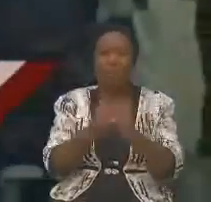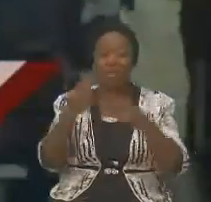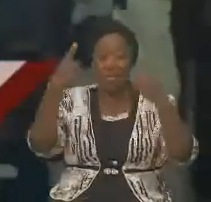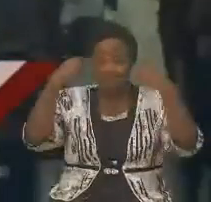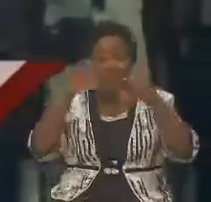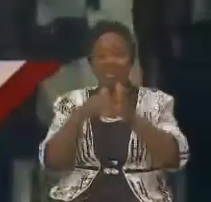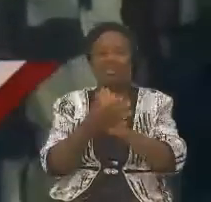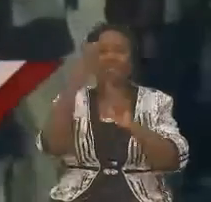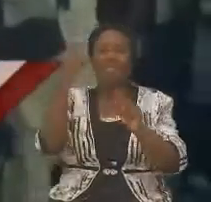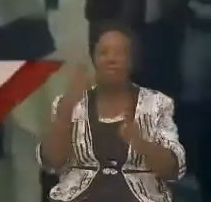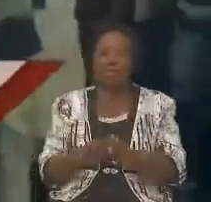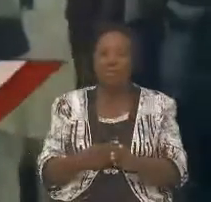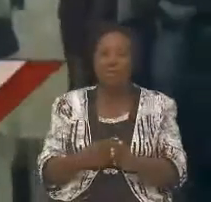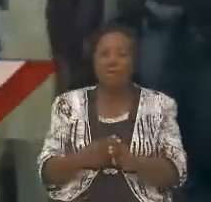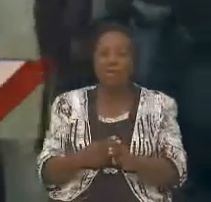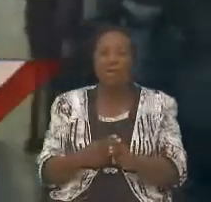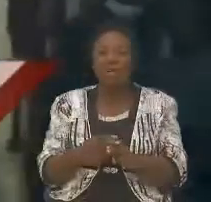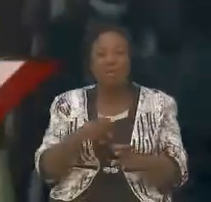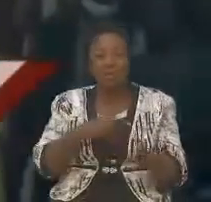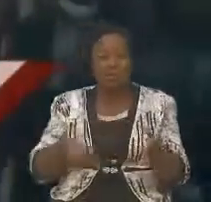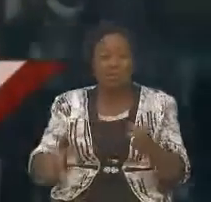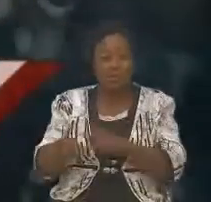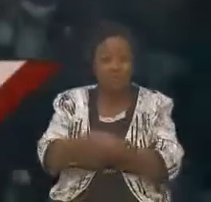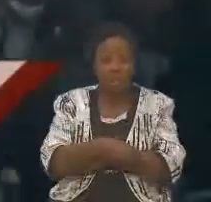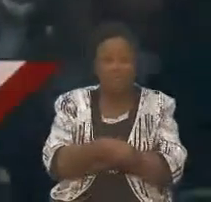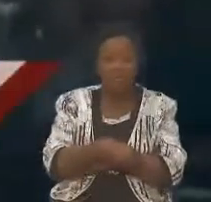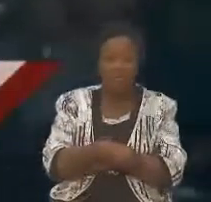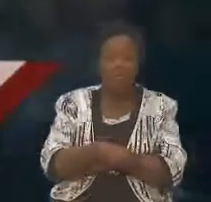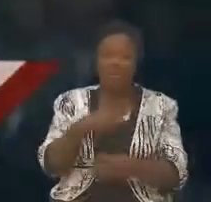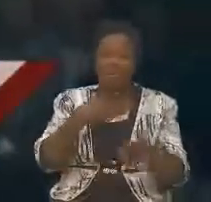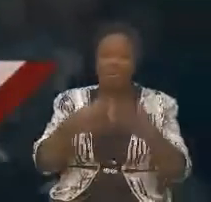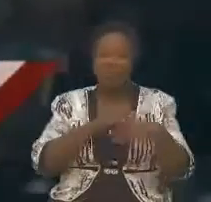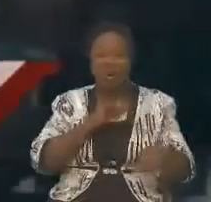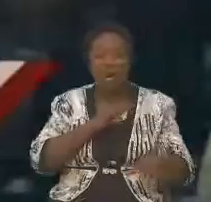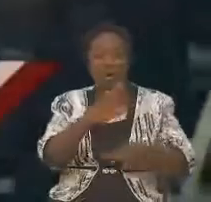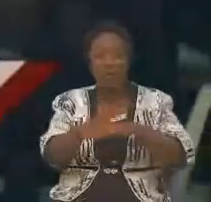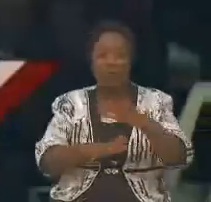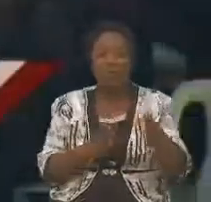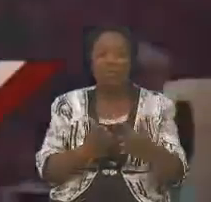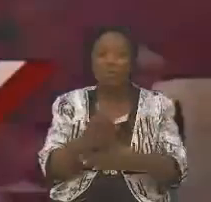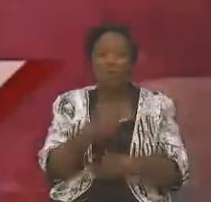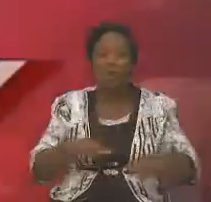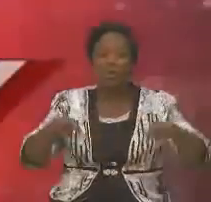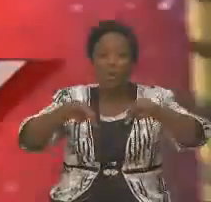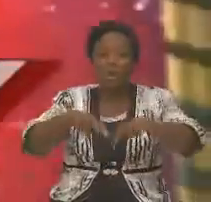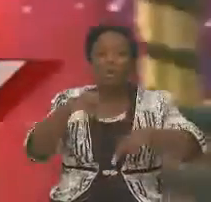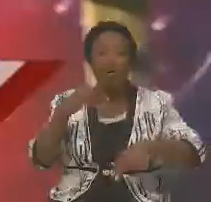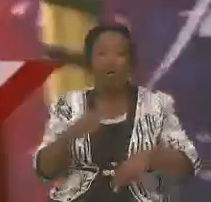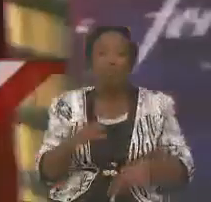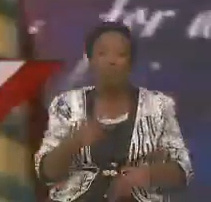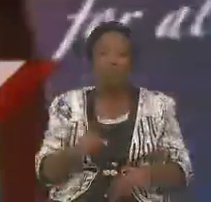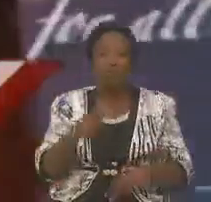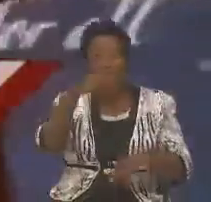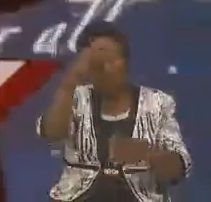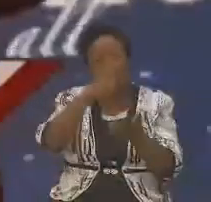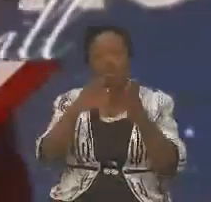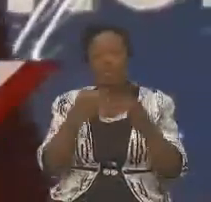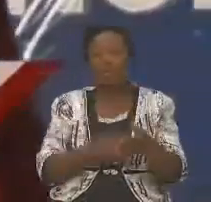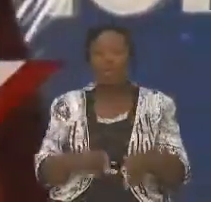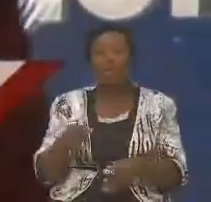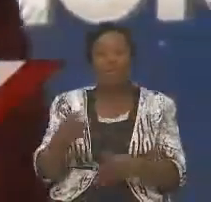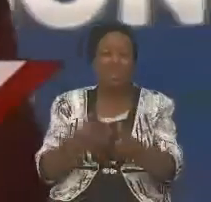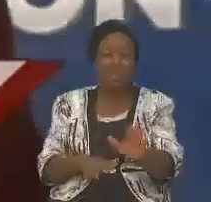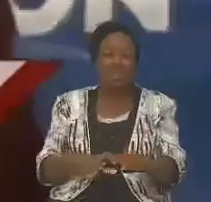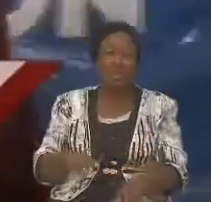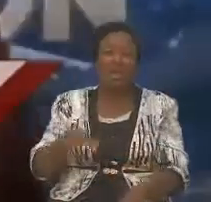You will bring back success in Jesus' name. He says, yea, though I walk through the valley of the shadow of death, I